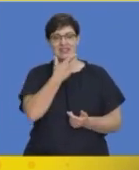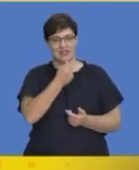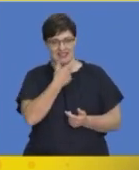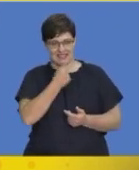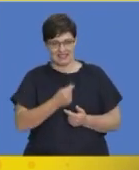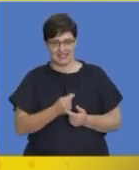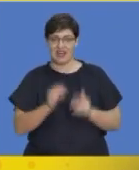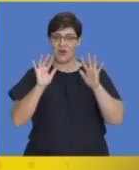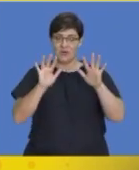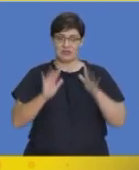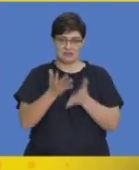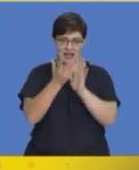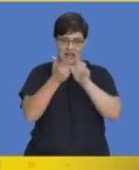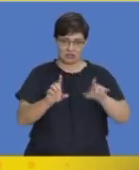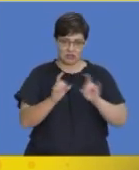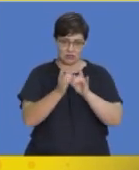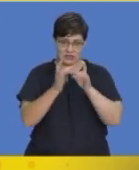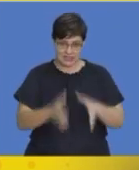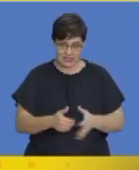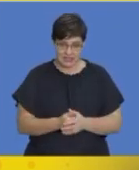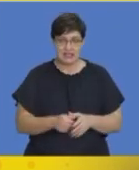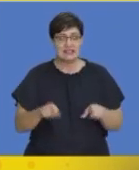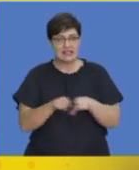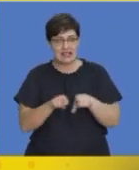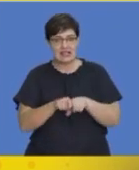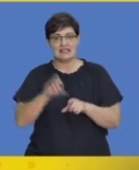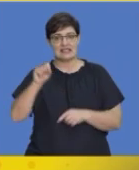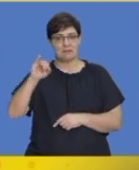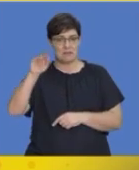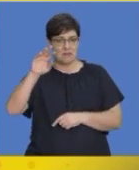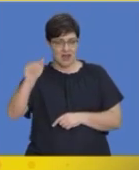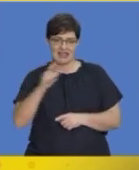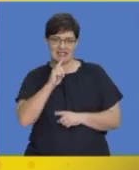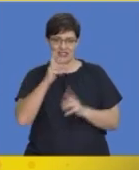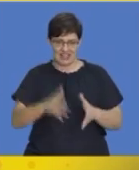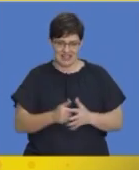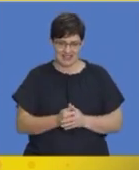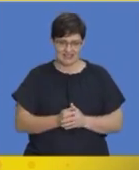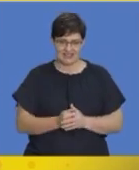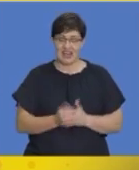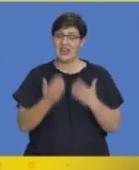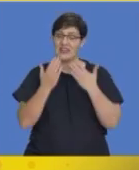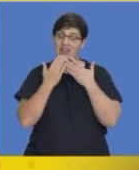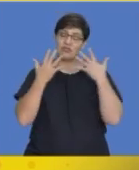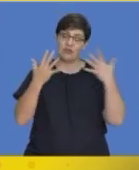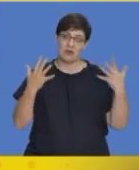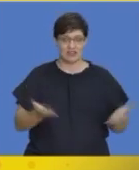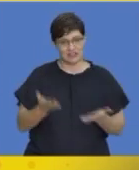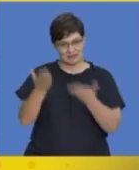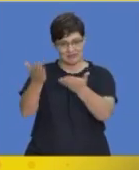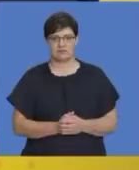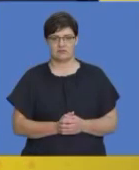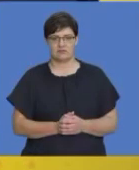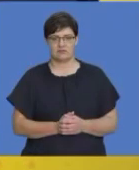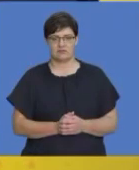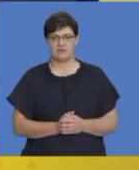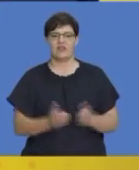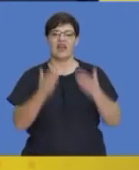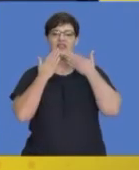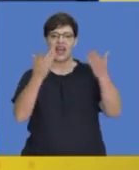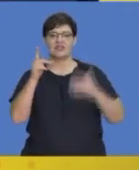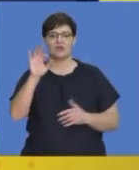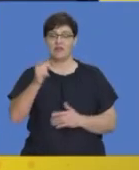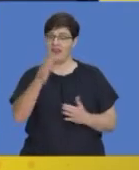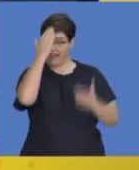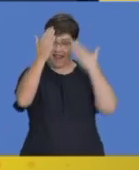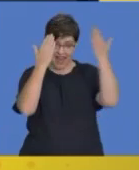Nicolene, our awesome sign language interpreter, as well as Seema, our teacher. Thank you so much, guys, and over to you. Thanks, Luni.